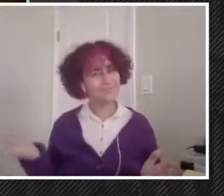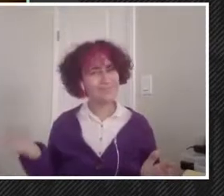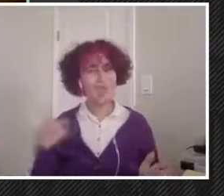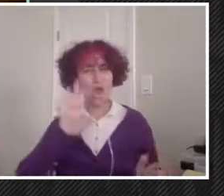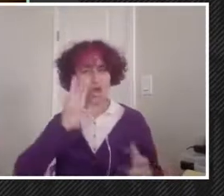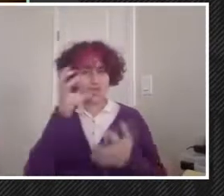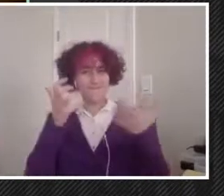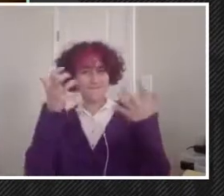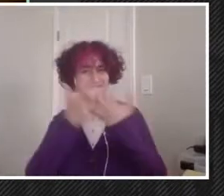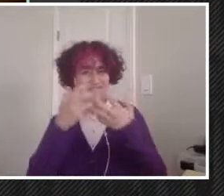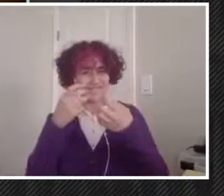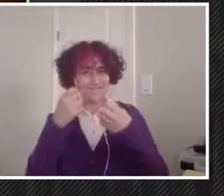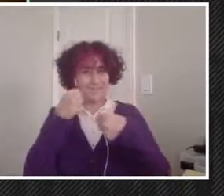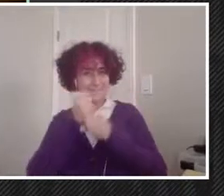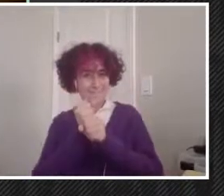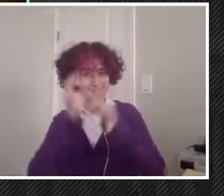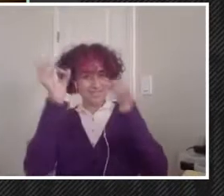decision?